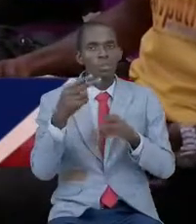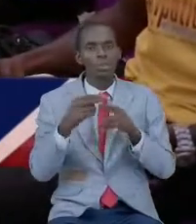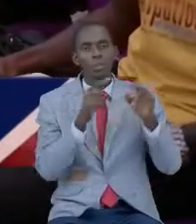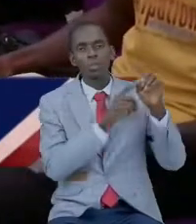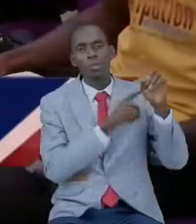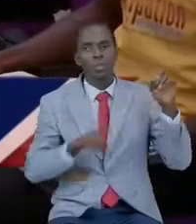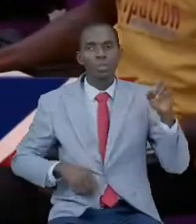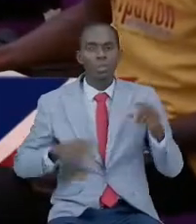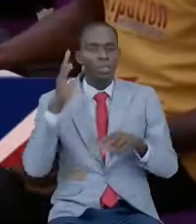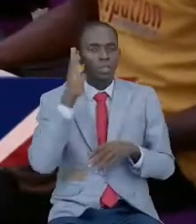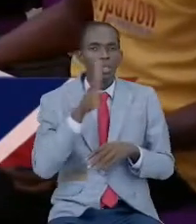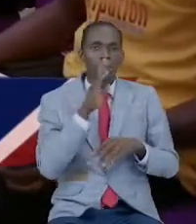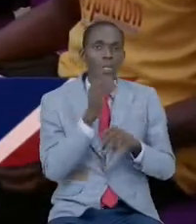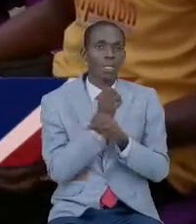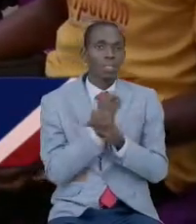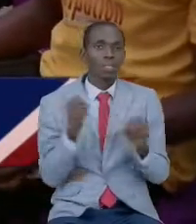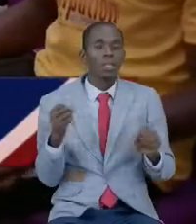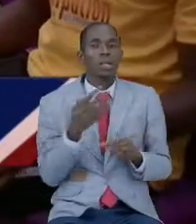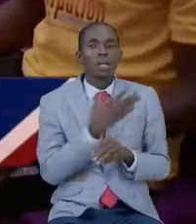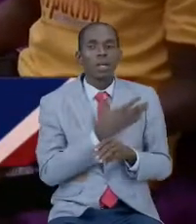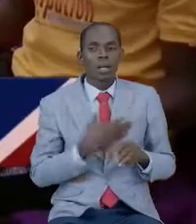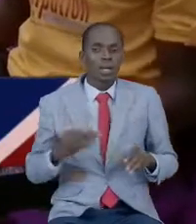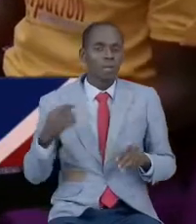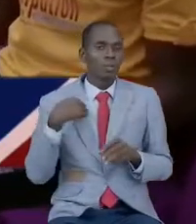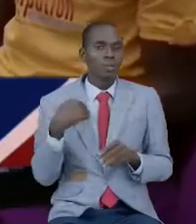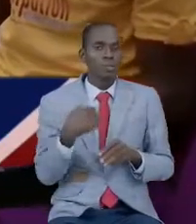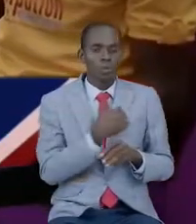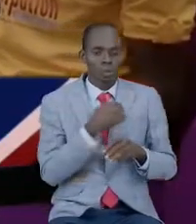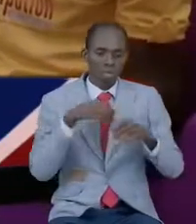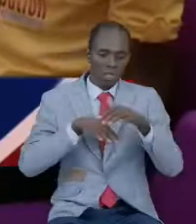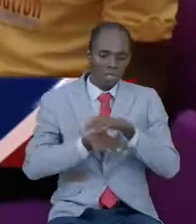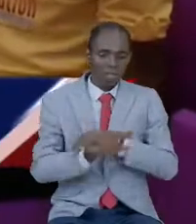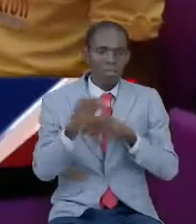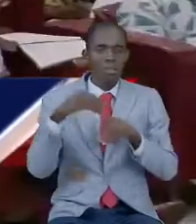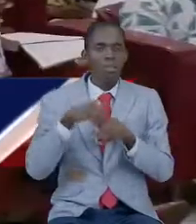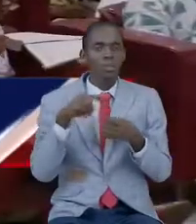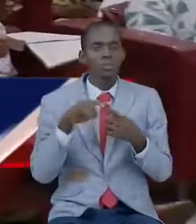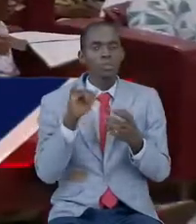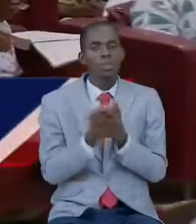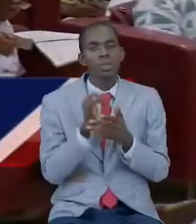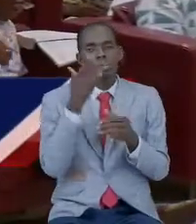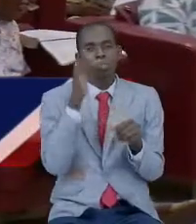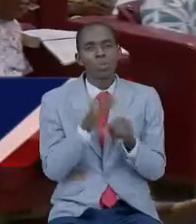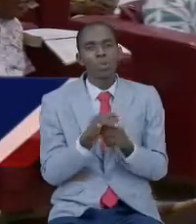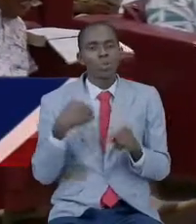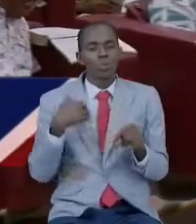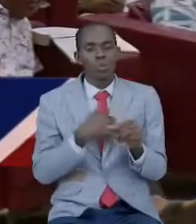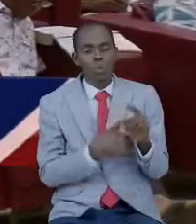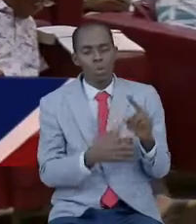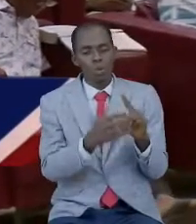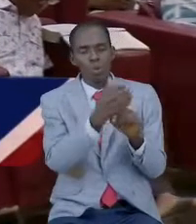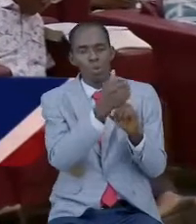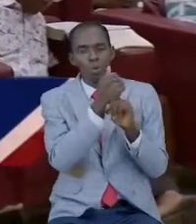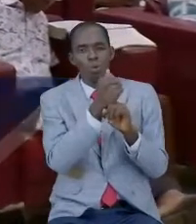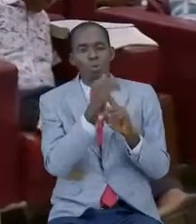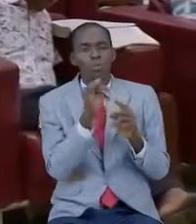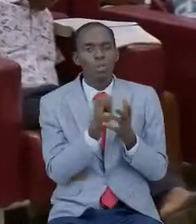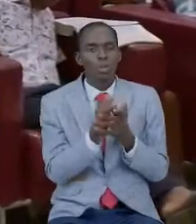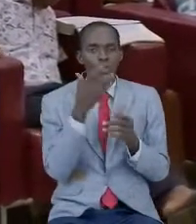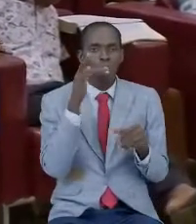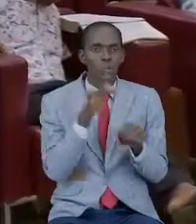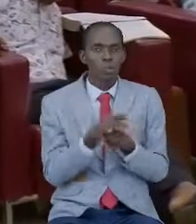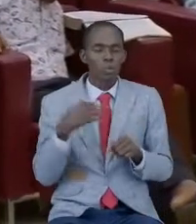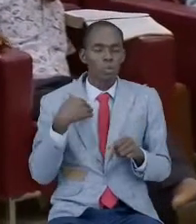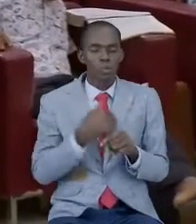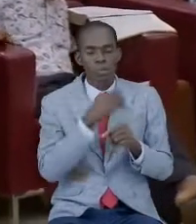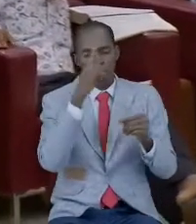shall be saved. And we get into that promise. We hold onto that promise. We believe